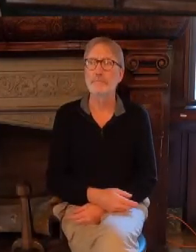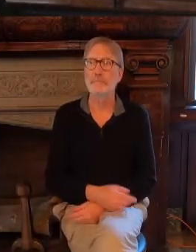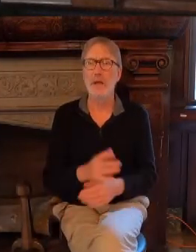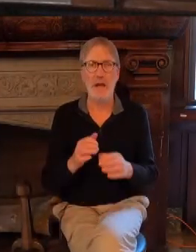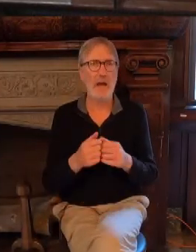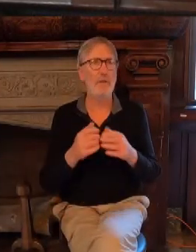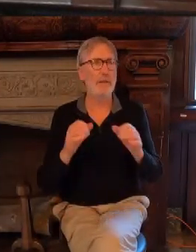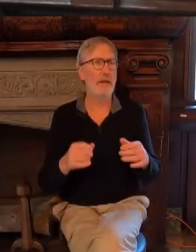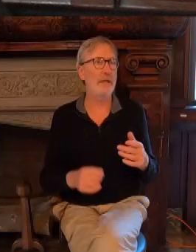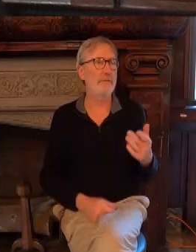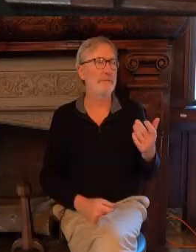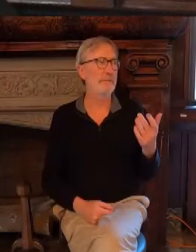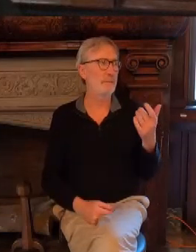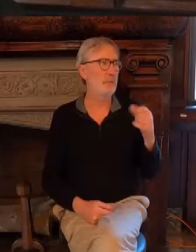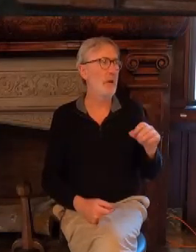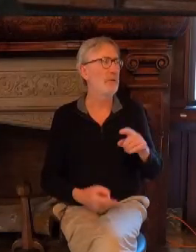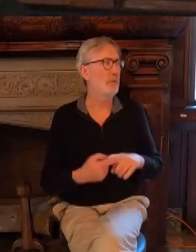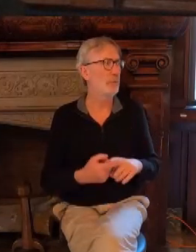we can try to